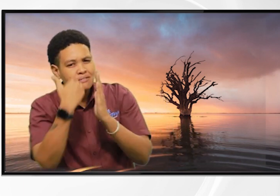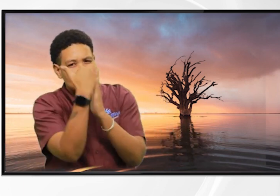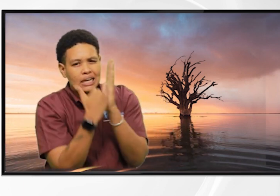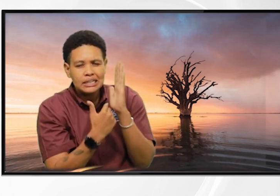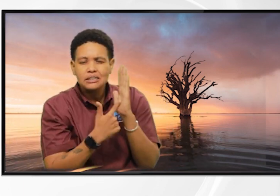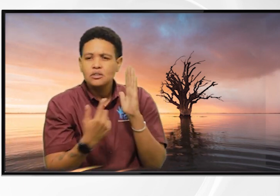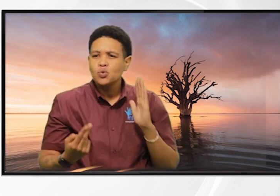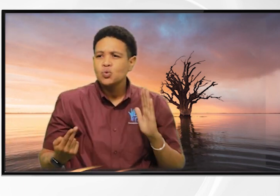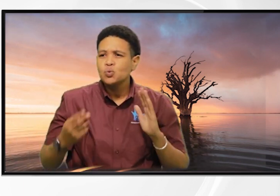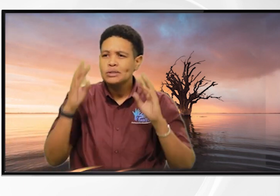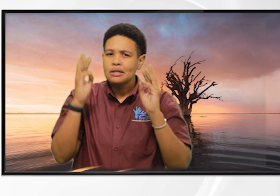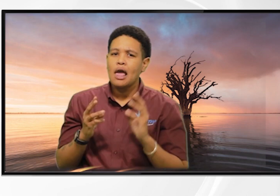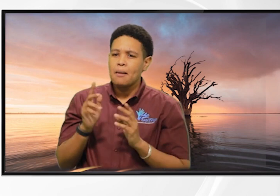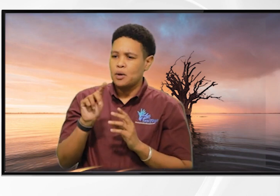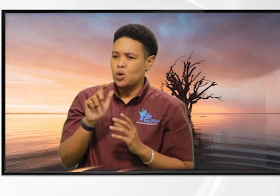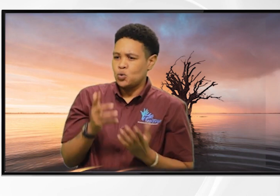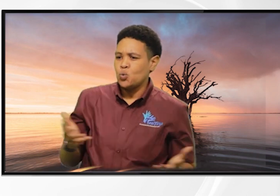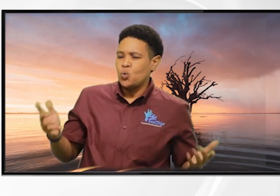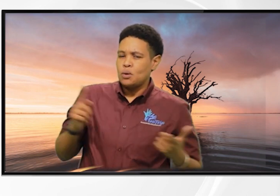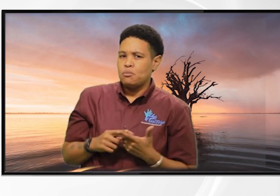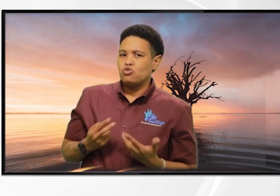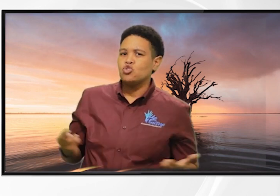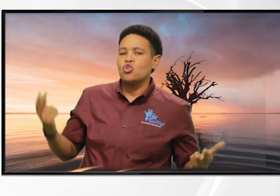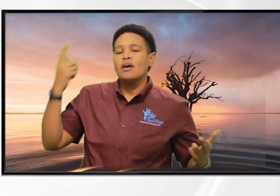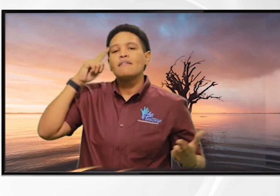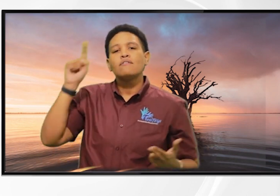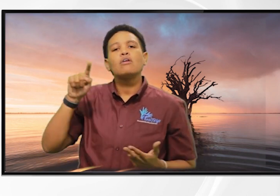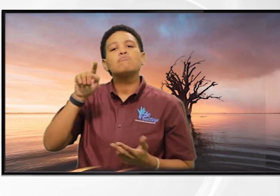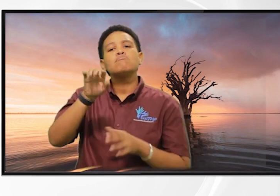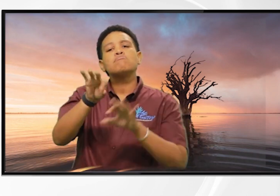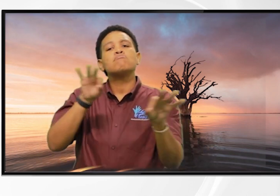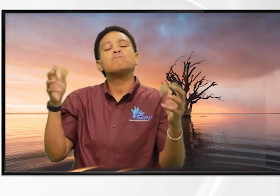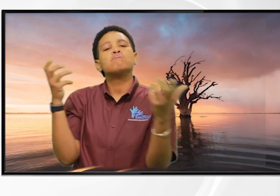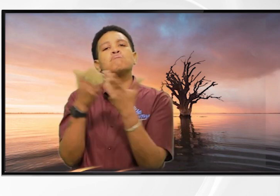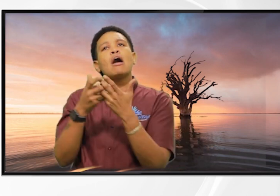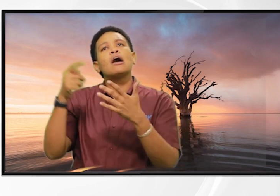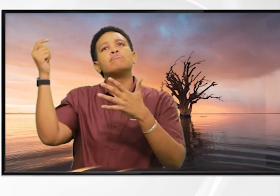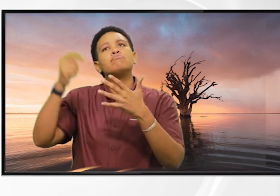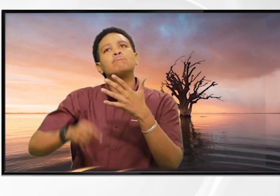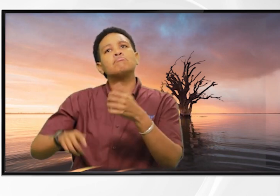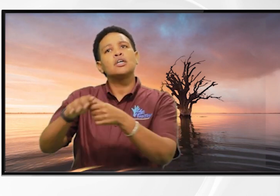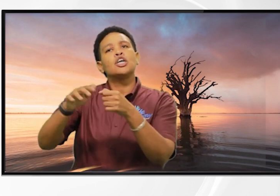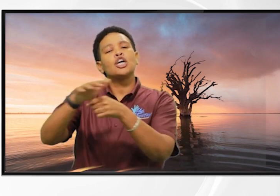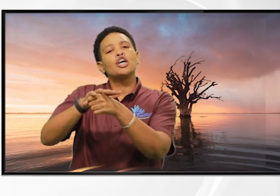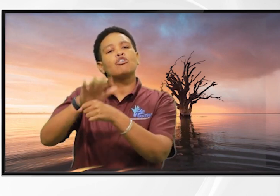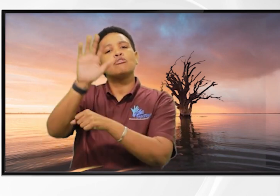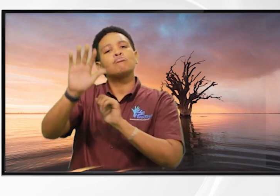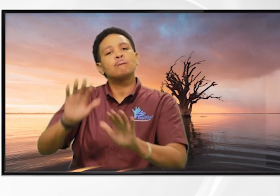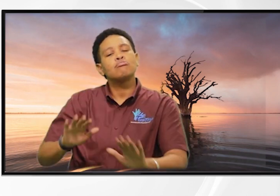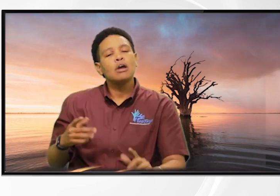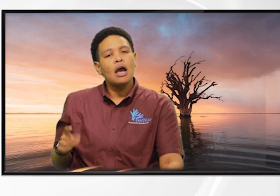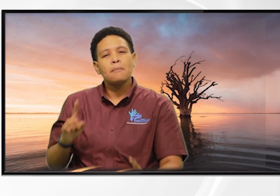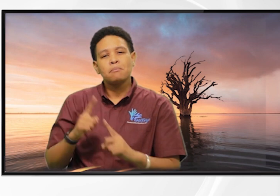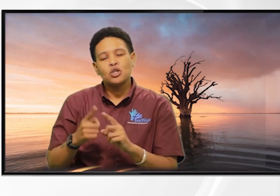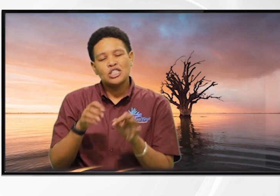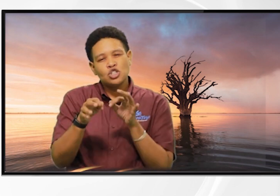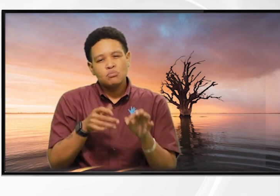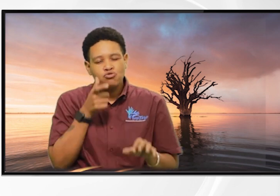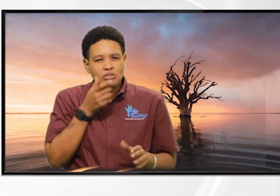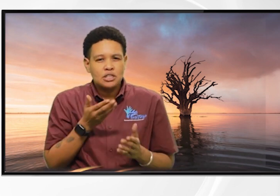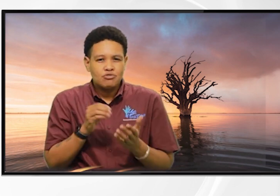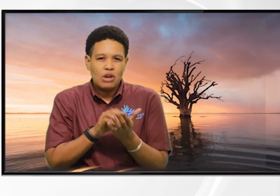of useful climate tools and resources for select sectors, and a description of recent record